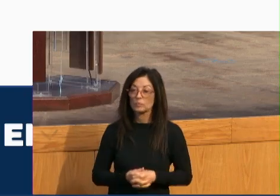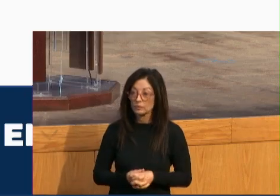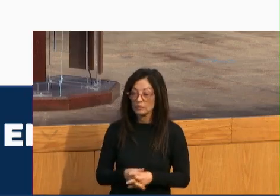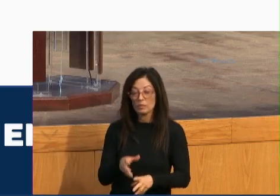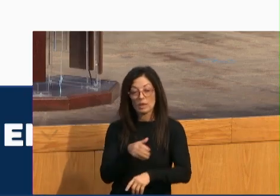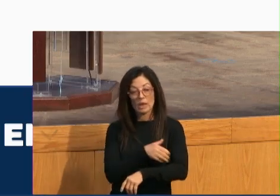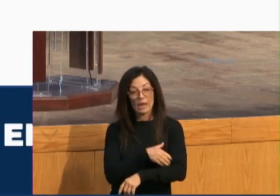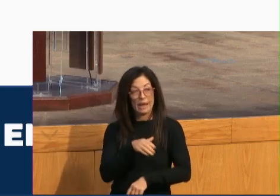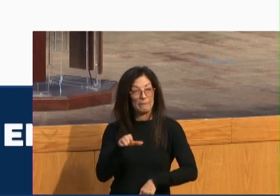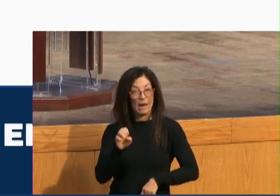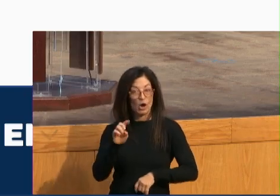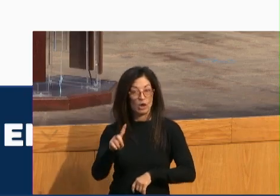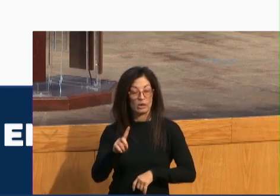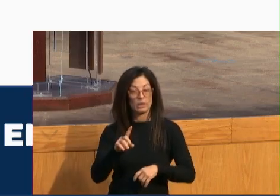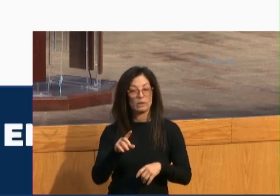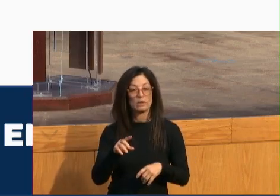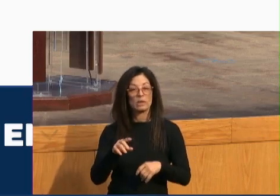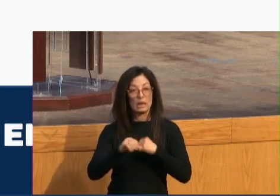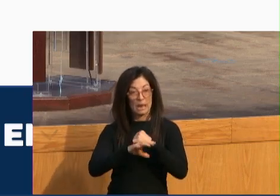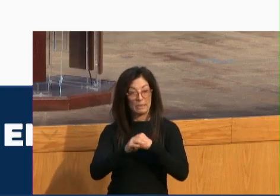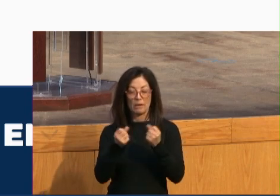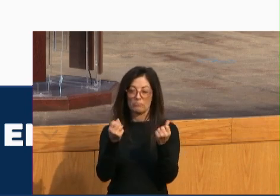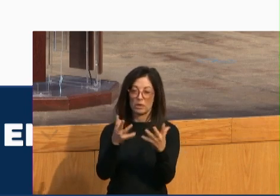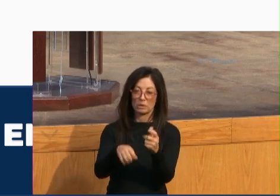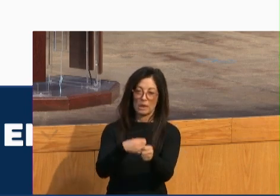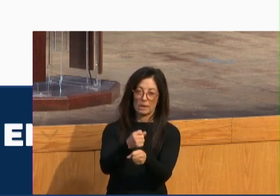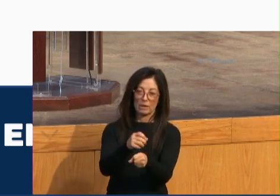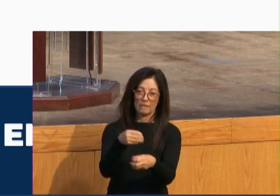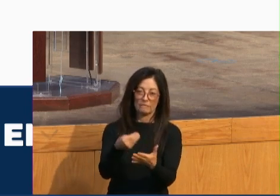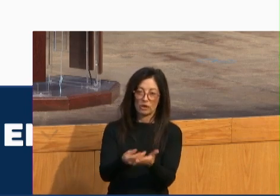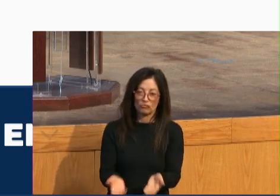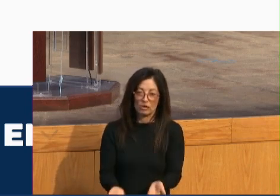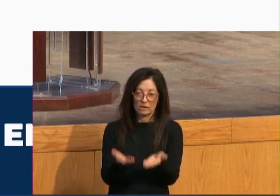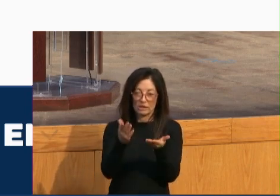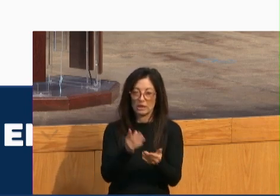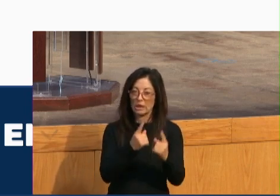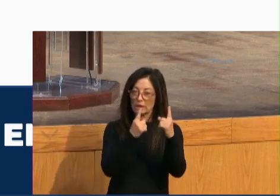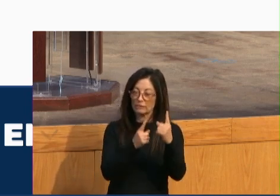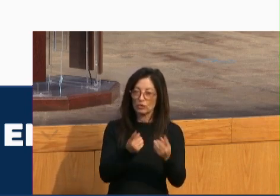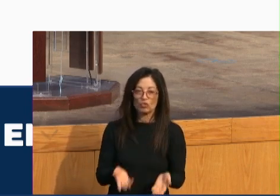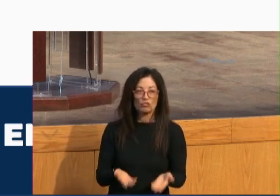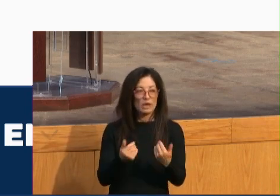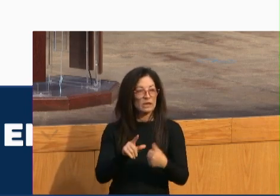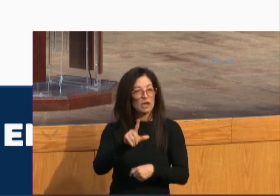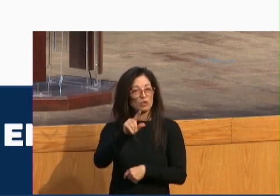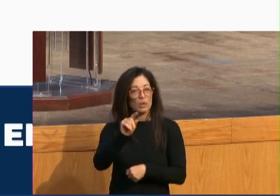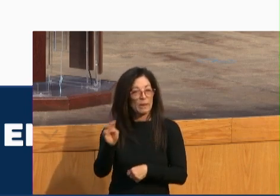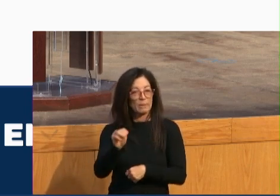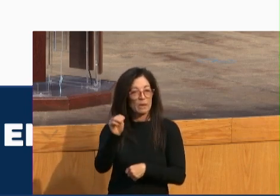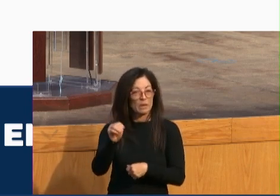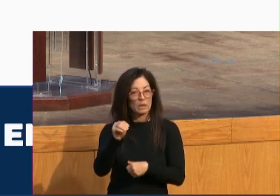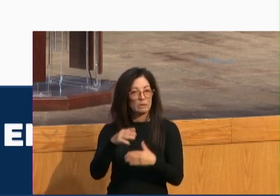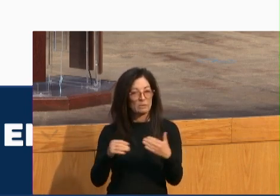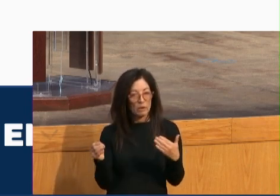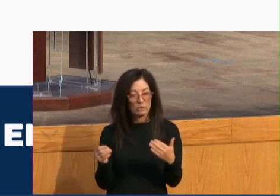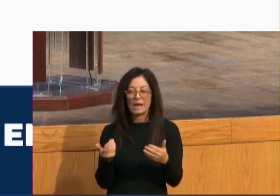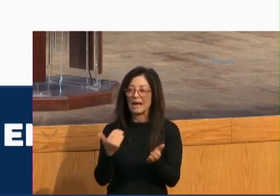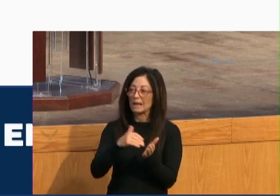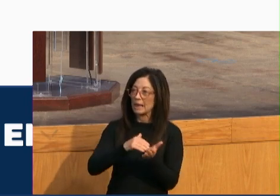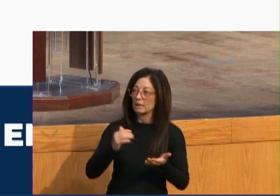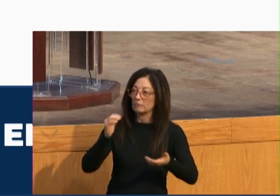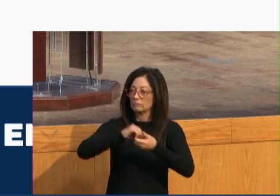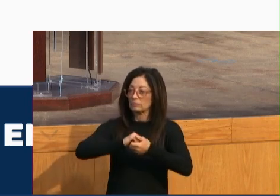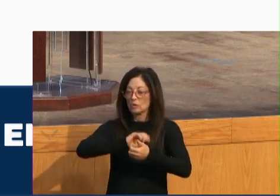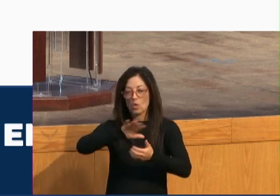Empowered campaign is a multi-year fundraising initiative to raise $20 million across our district. It is, again, a collaboration of our